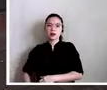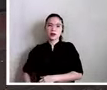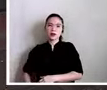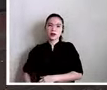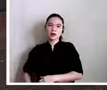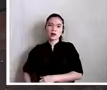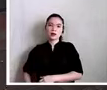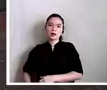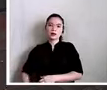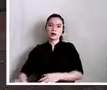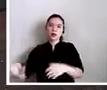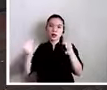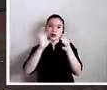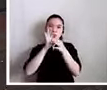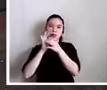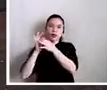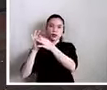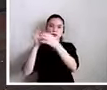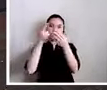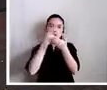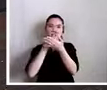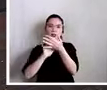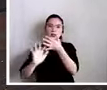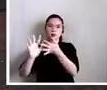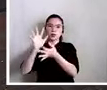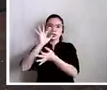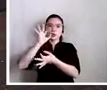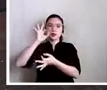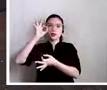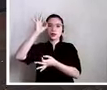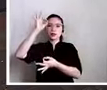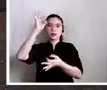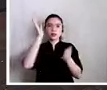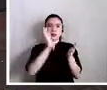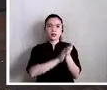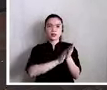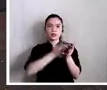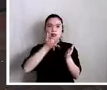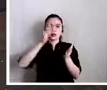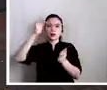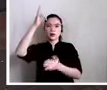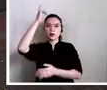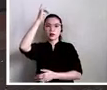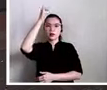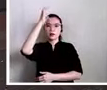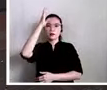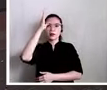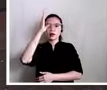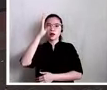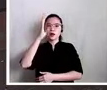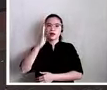Christ. With the Holy Spirit, in the glory of God the